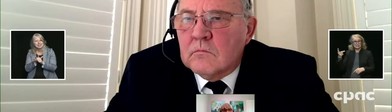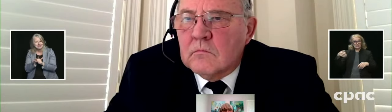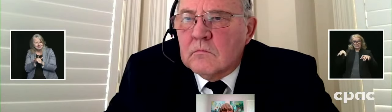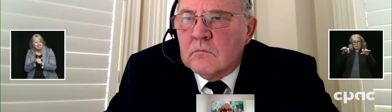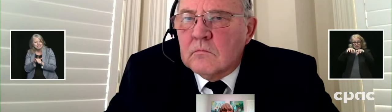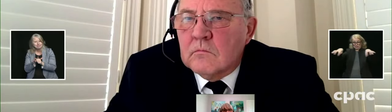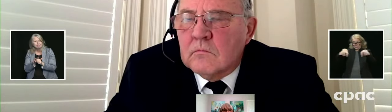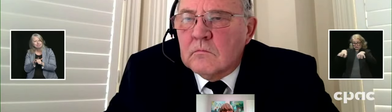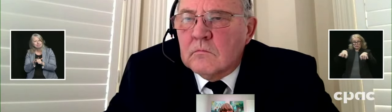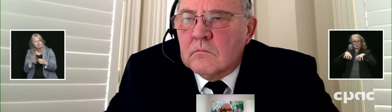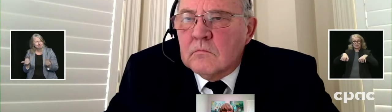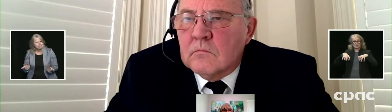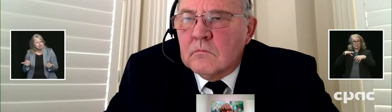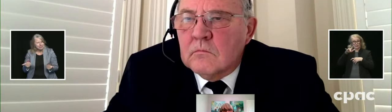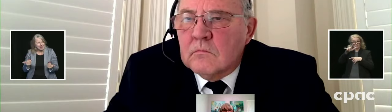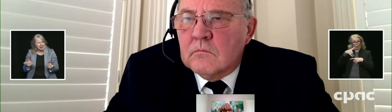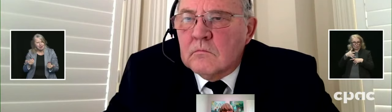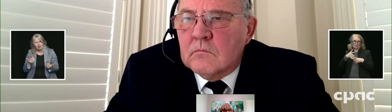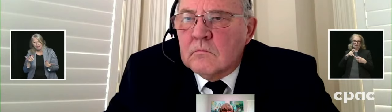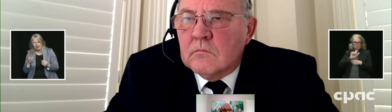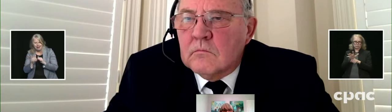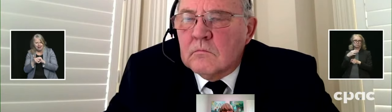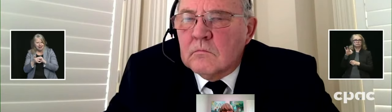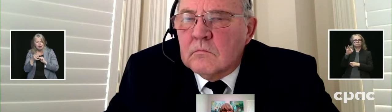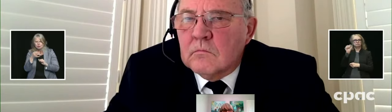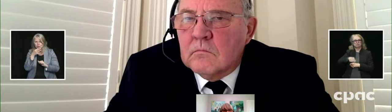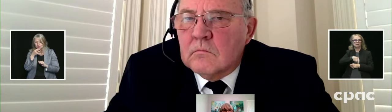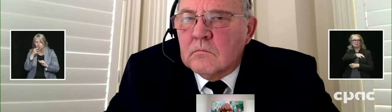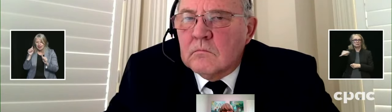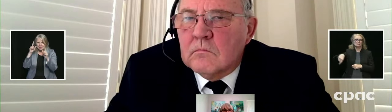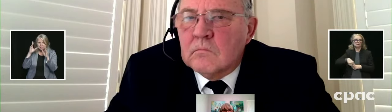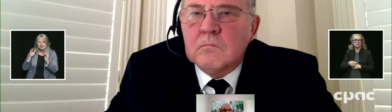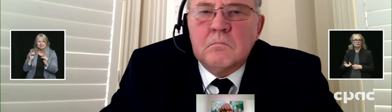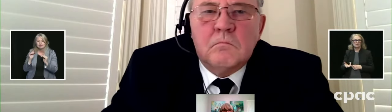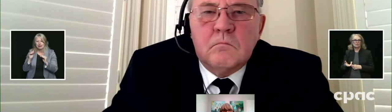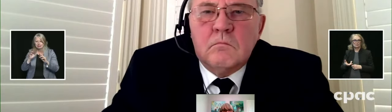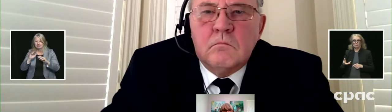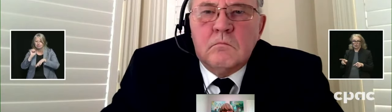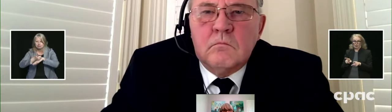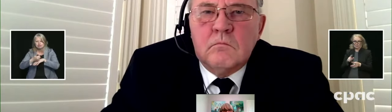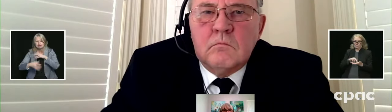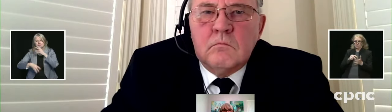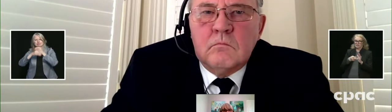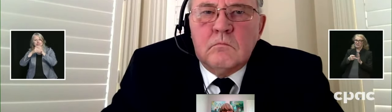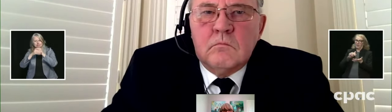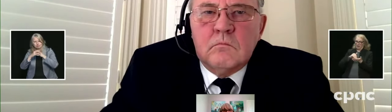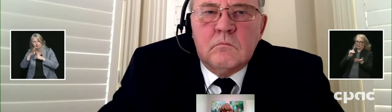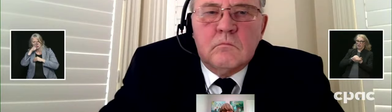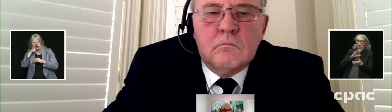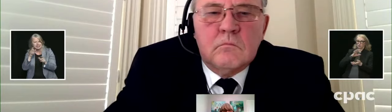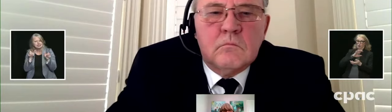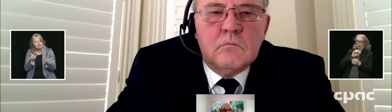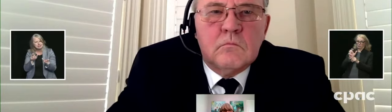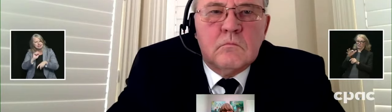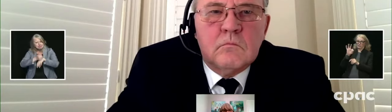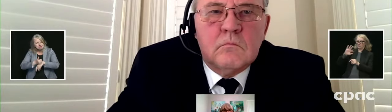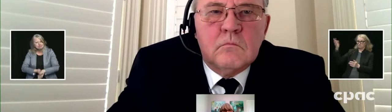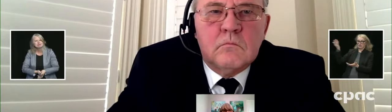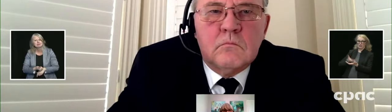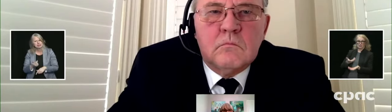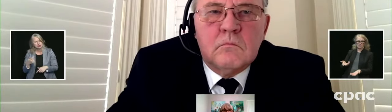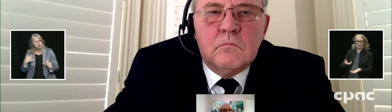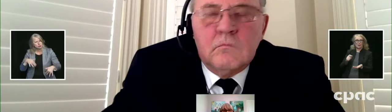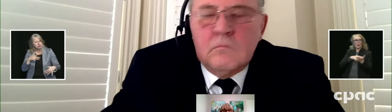meantime, how soon can people expect to have these new measures in place? And, you know, how concerning is